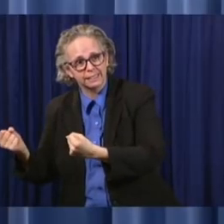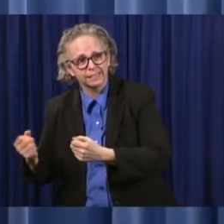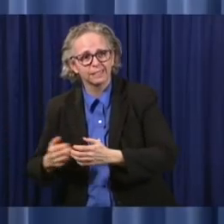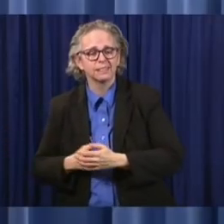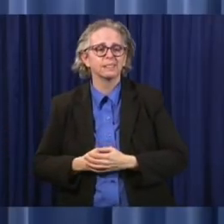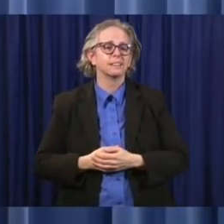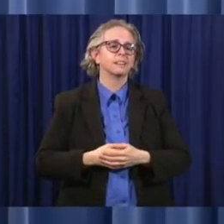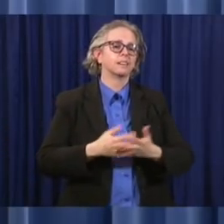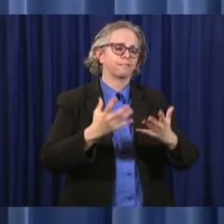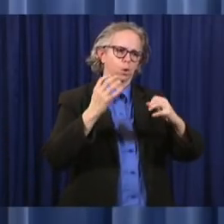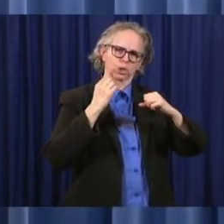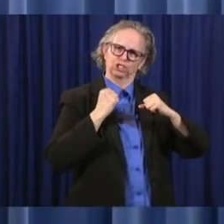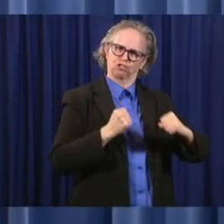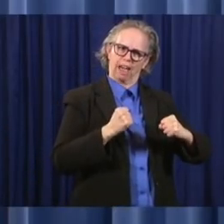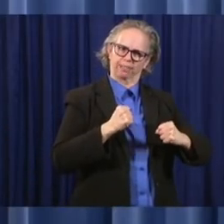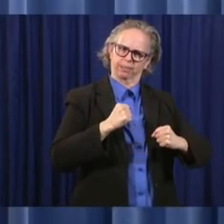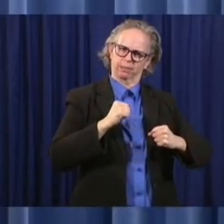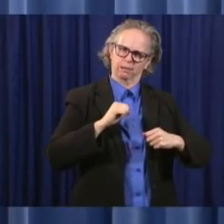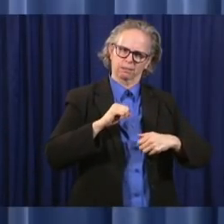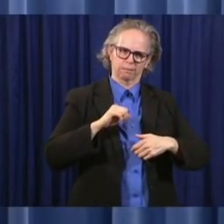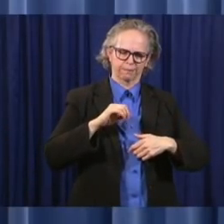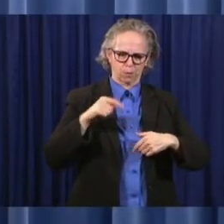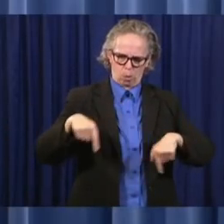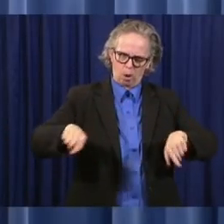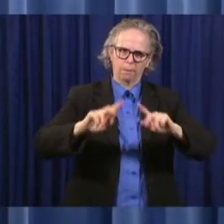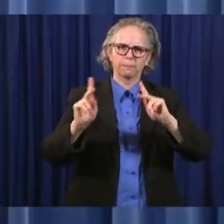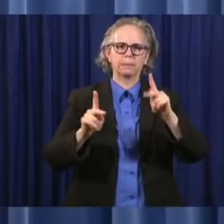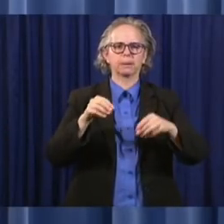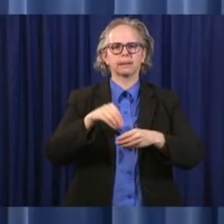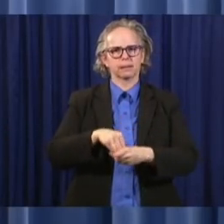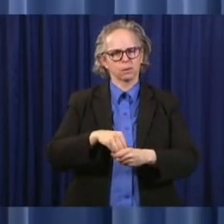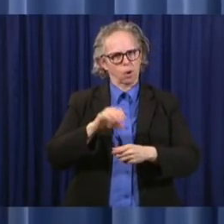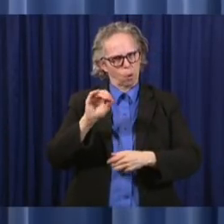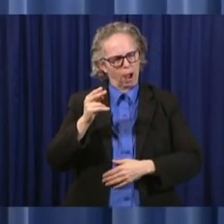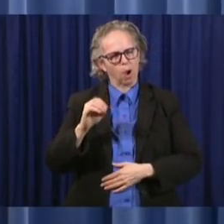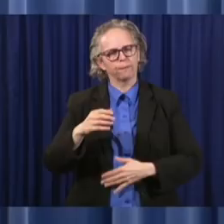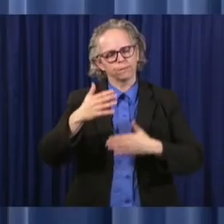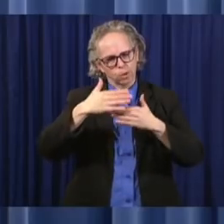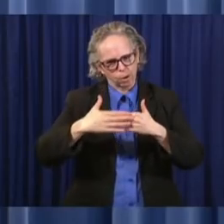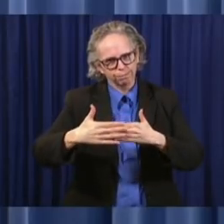for all Ohioans in the days to come.